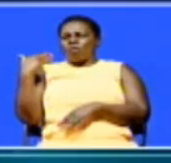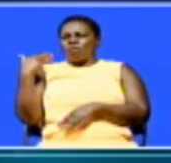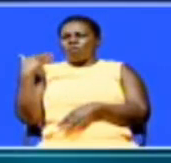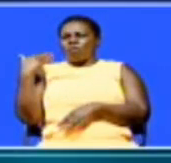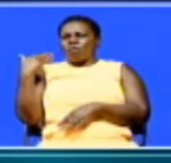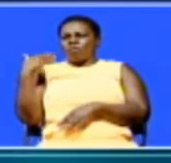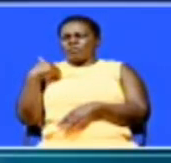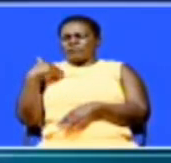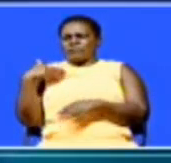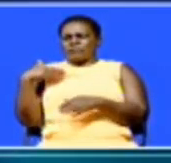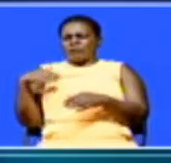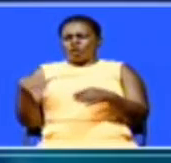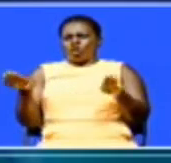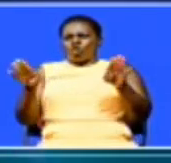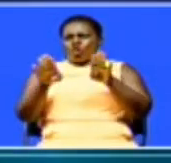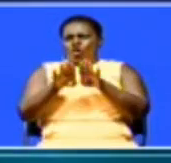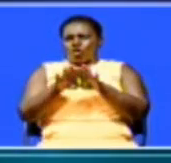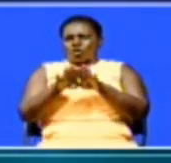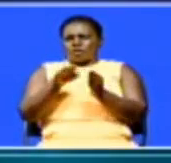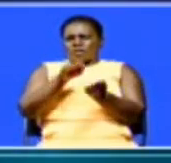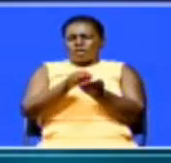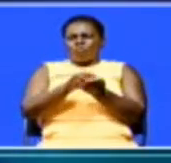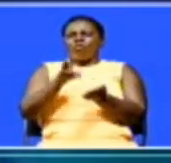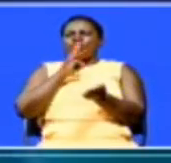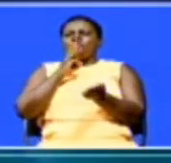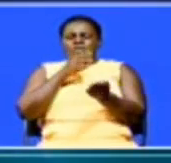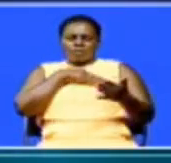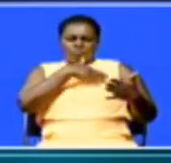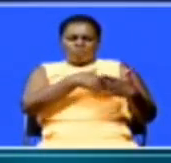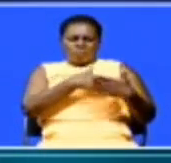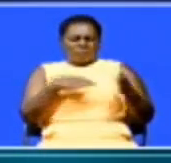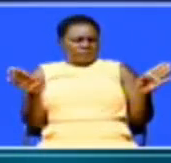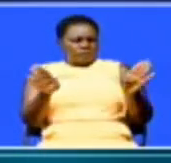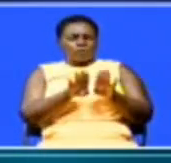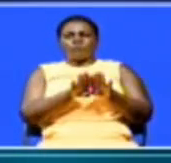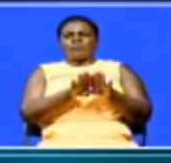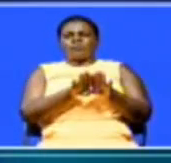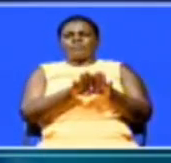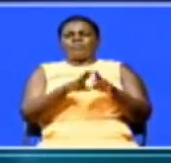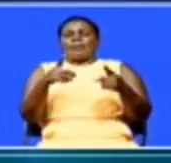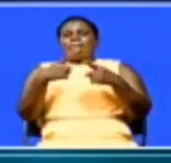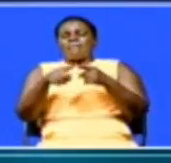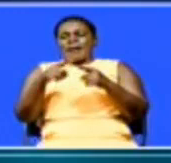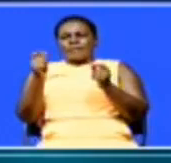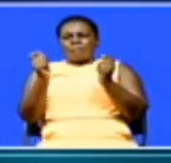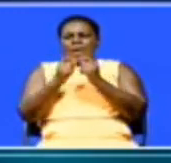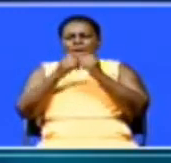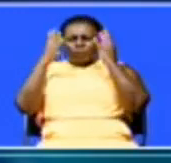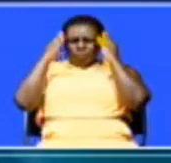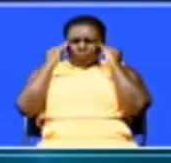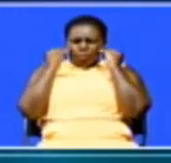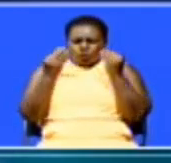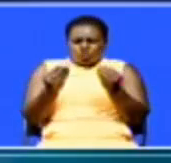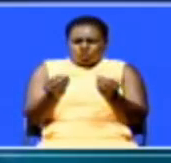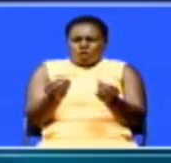it clogs because it retains water in your chest, in your lungs, so it clogs it. Mm. But paracetamol helps to